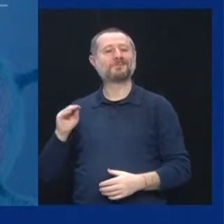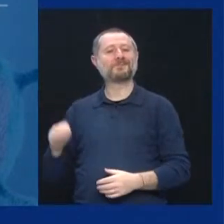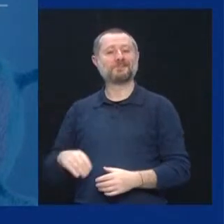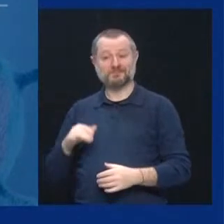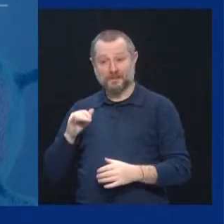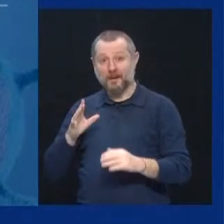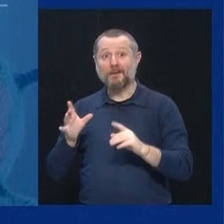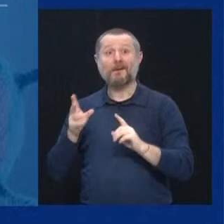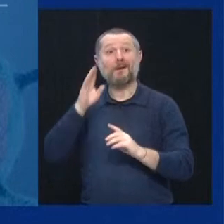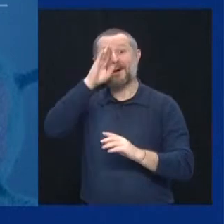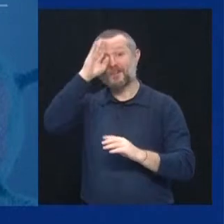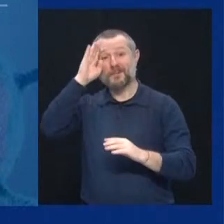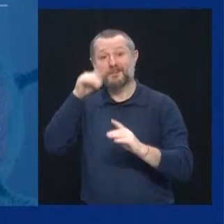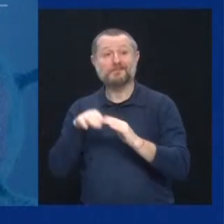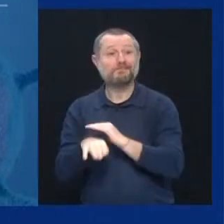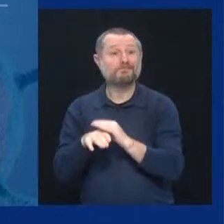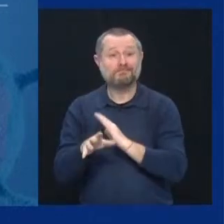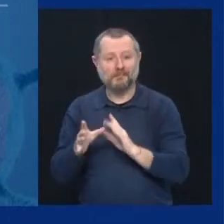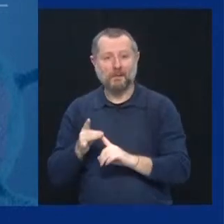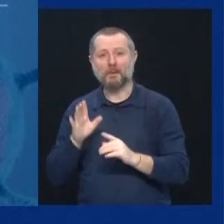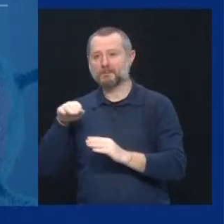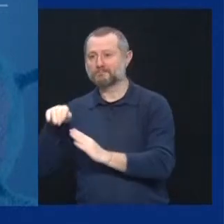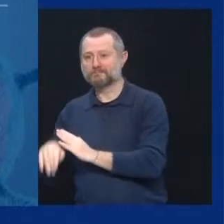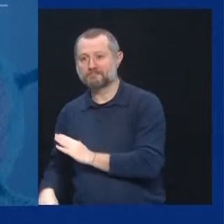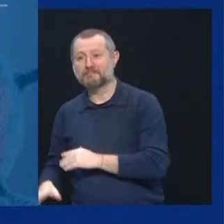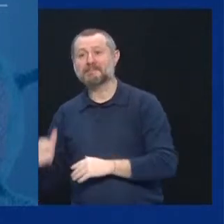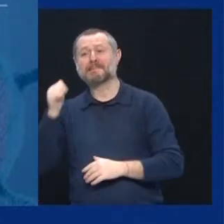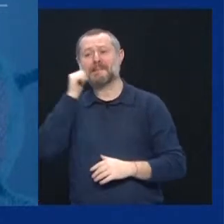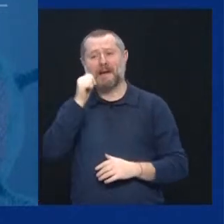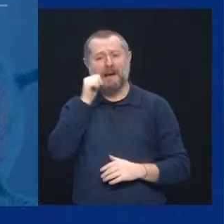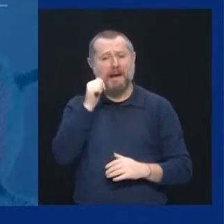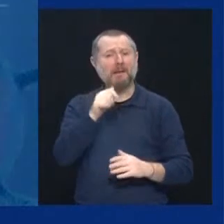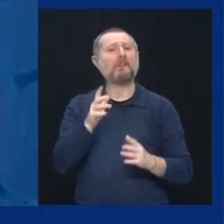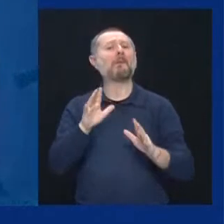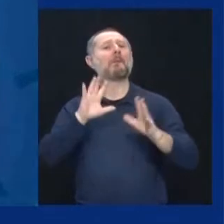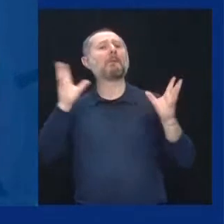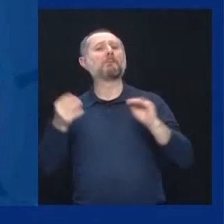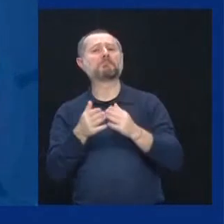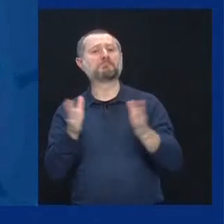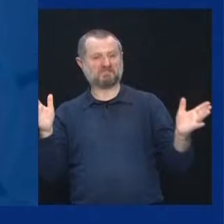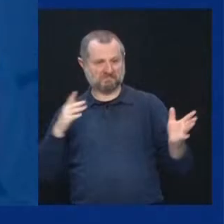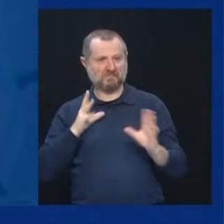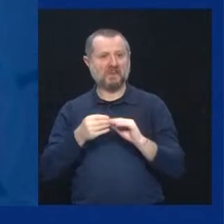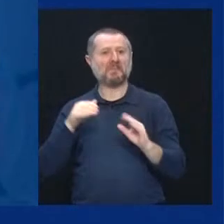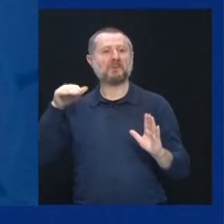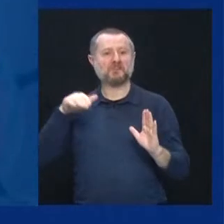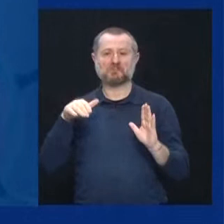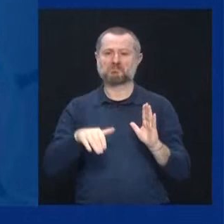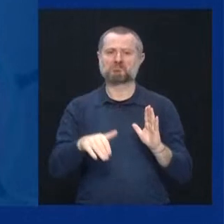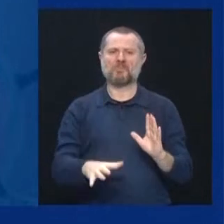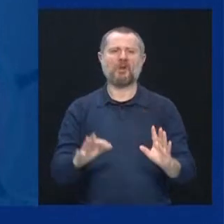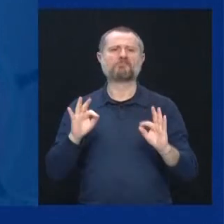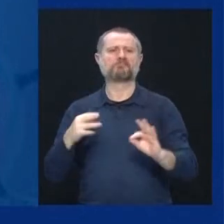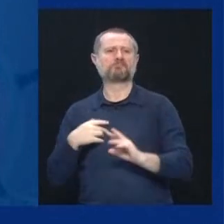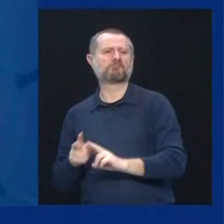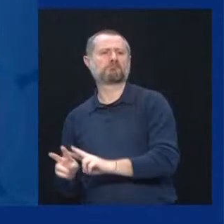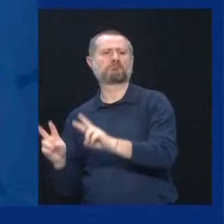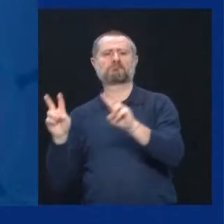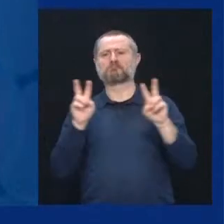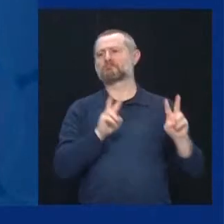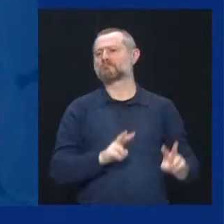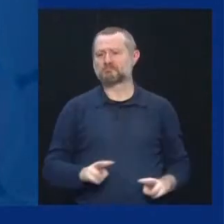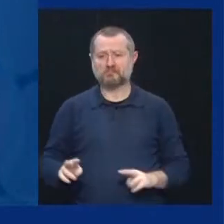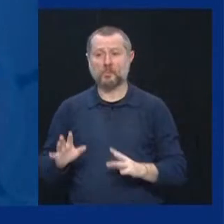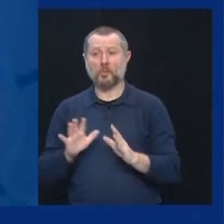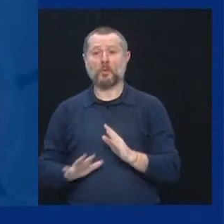down, not only just day to day, but the overall trend is exactly in the right direction. You look across the state